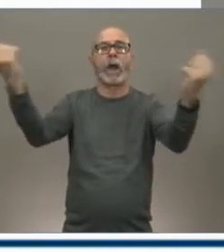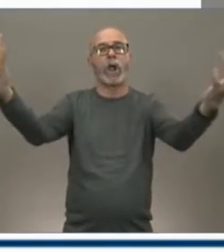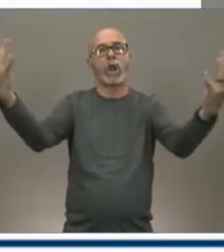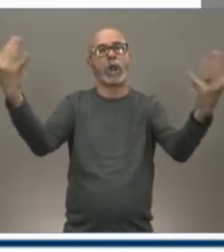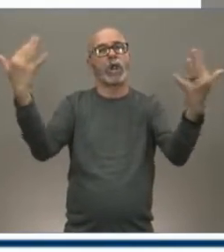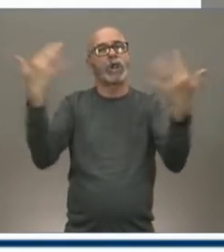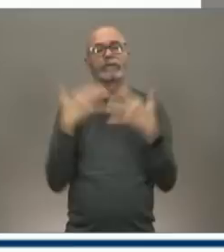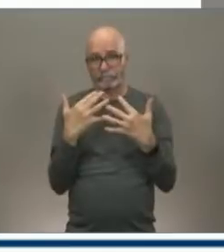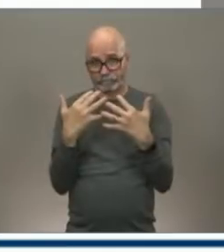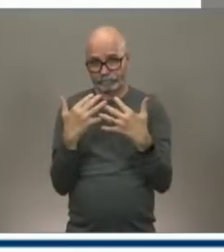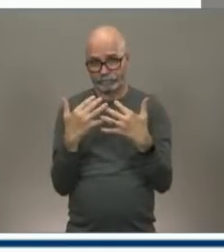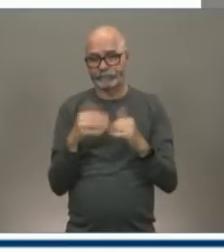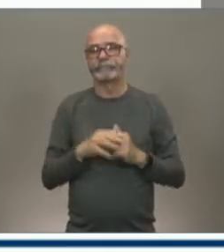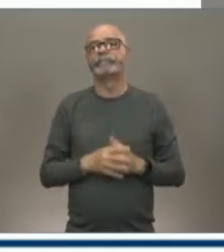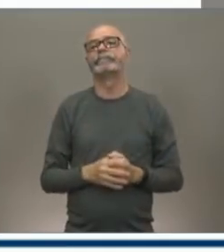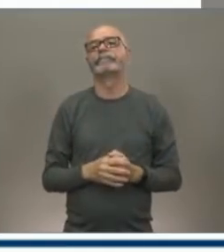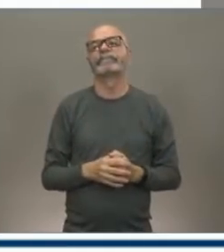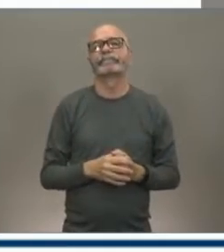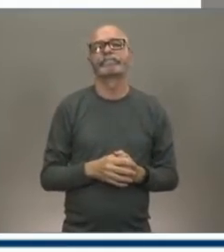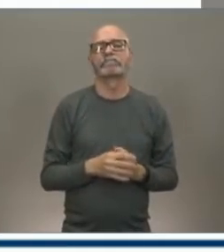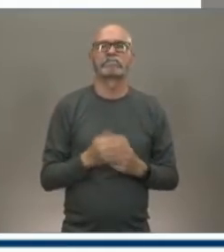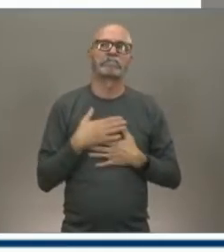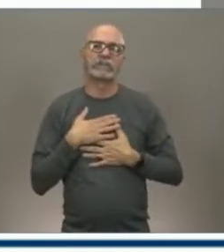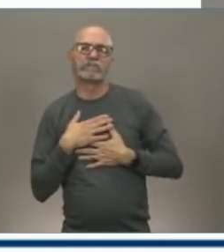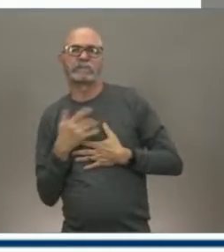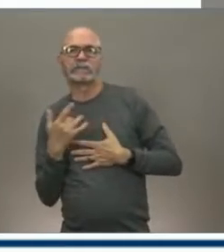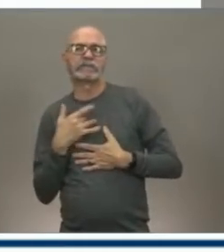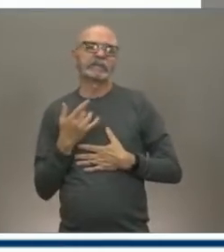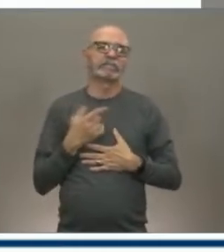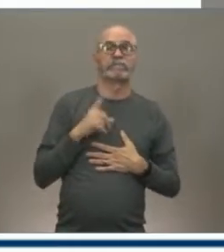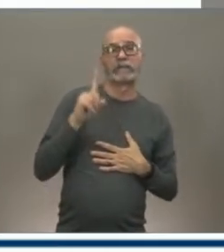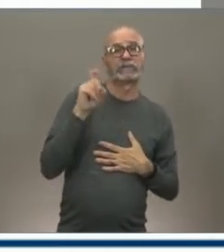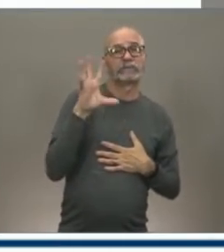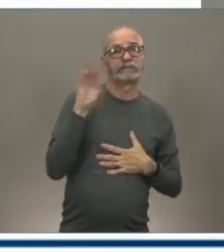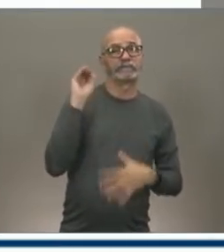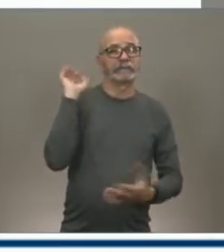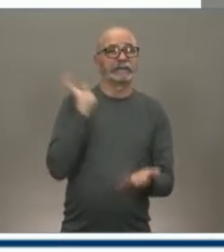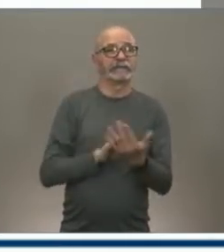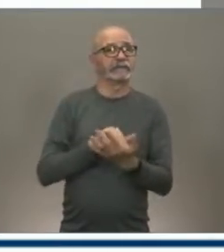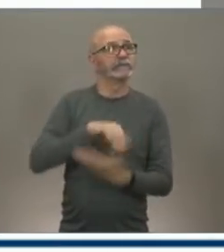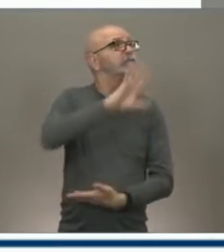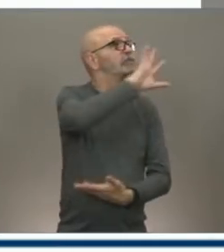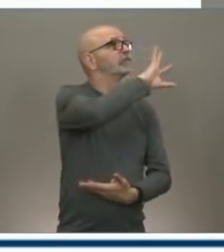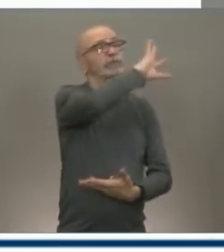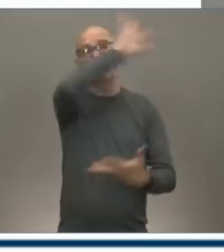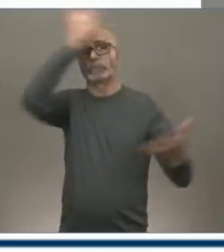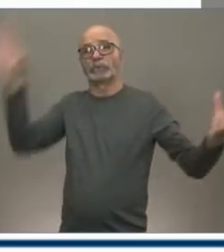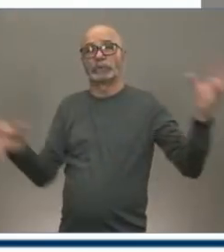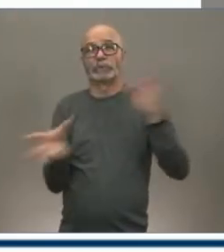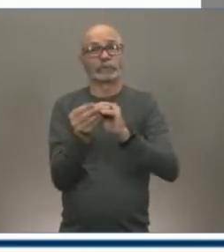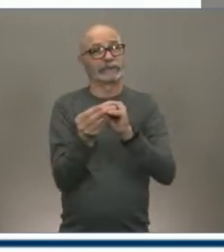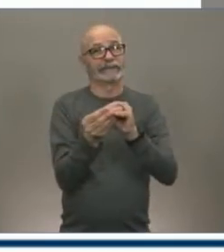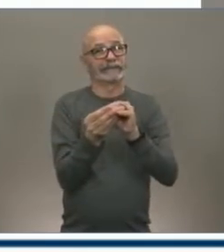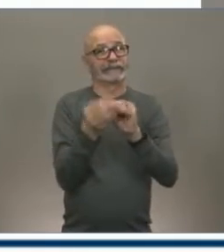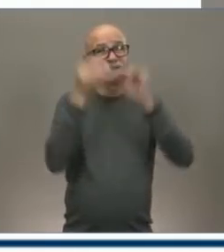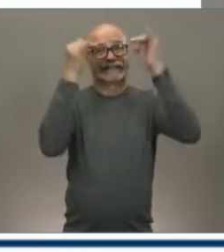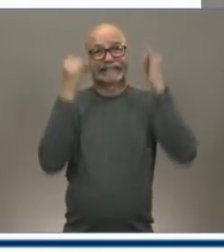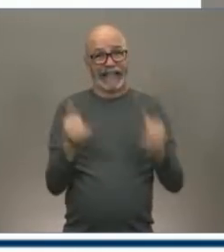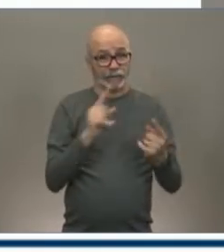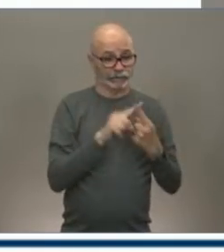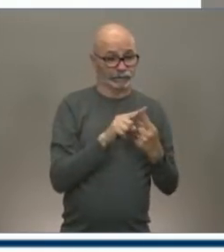are expecting to get 150,000 total doses of vaccine between now and the end of March of